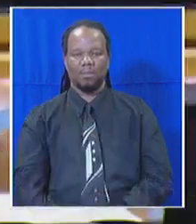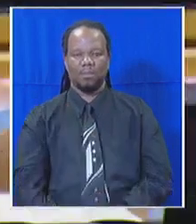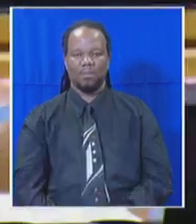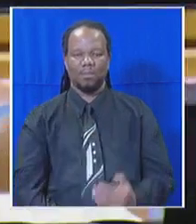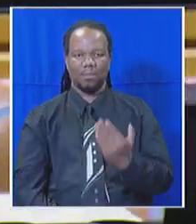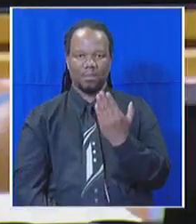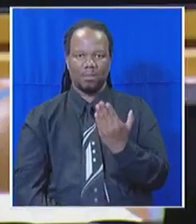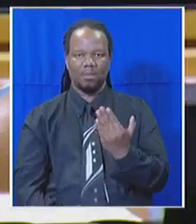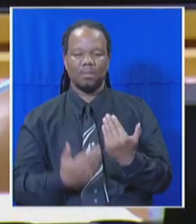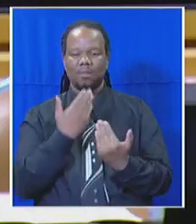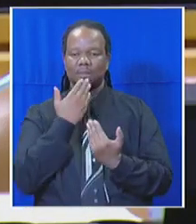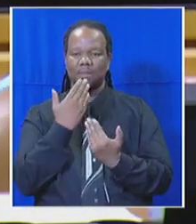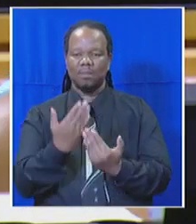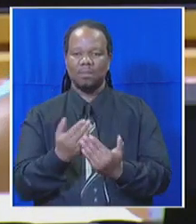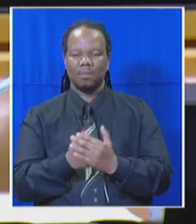Deputy